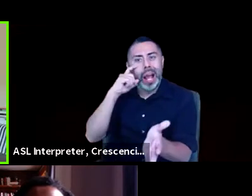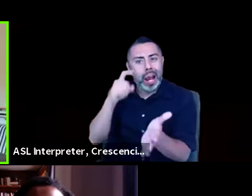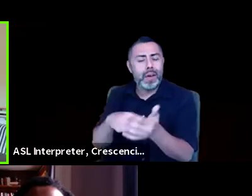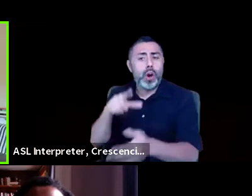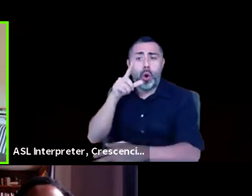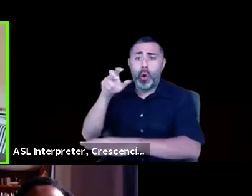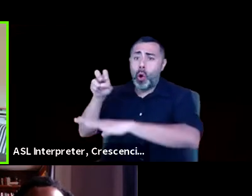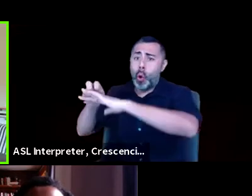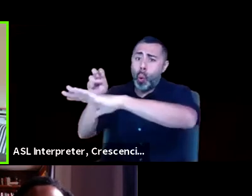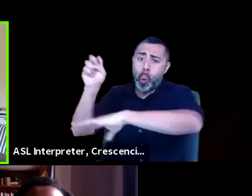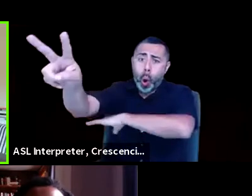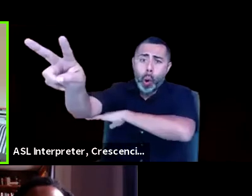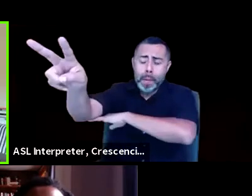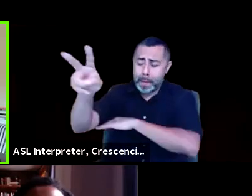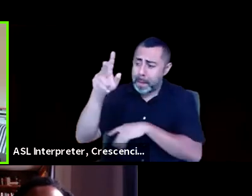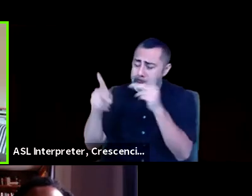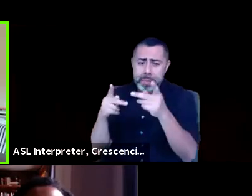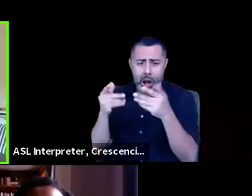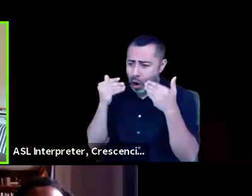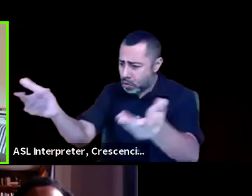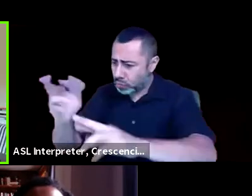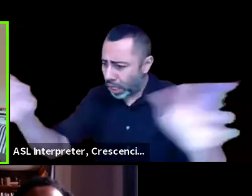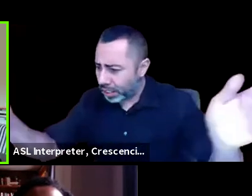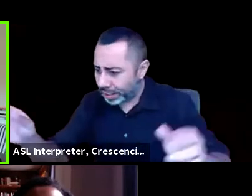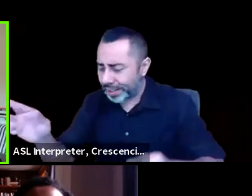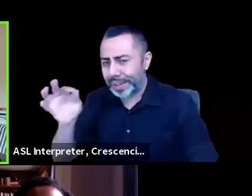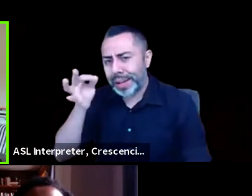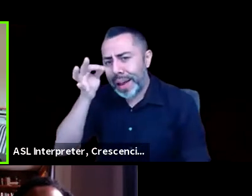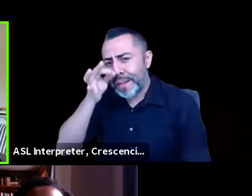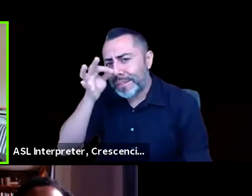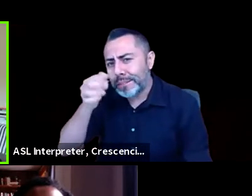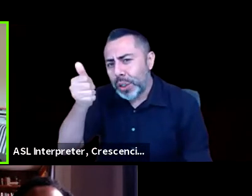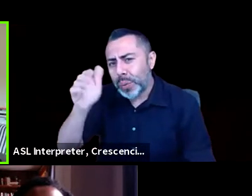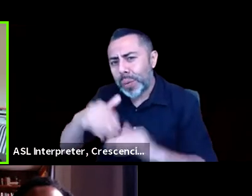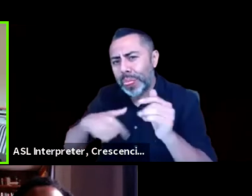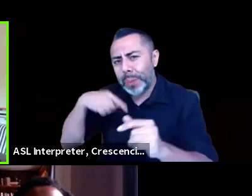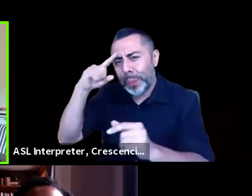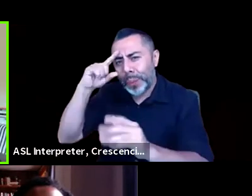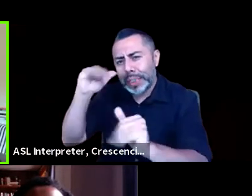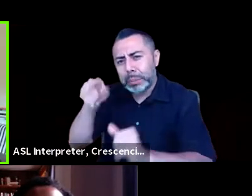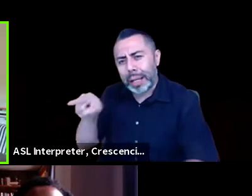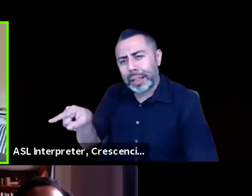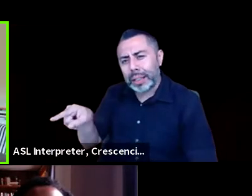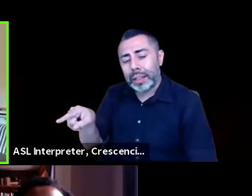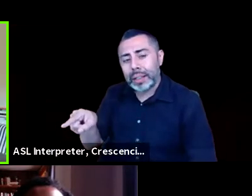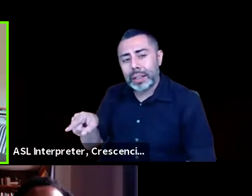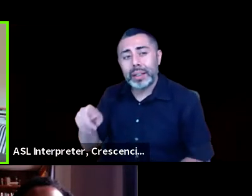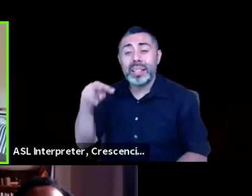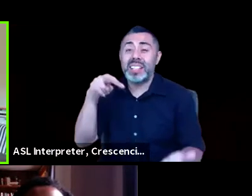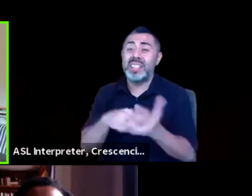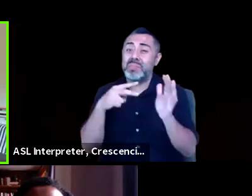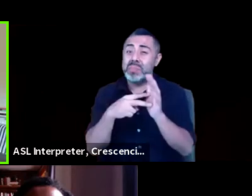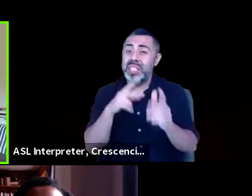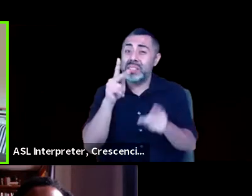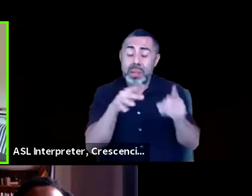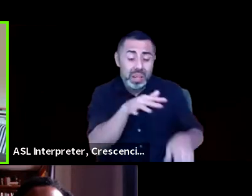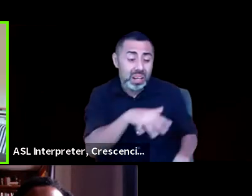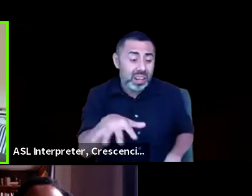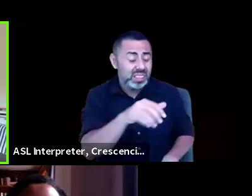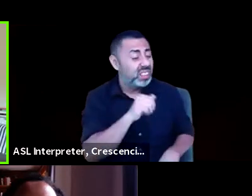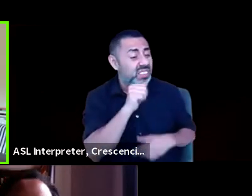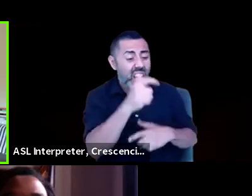smaller number than we actually anticipated. And it's not because they're not interested, is because they were still in